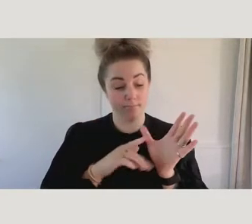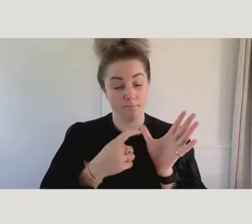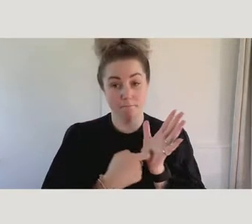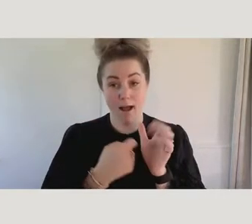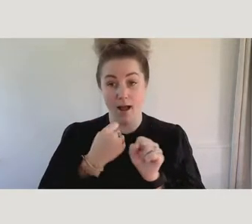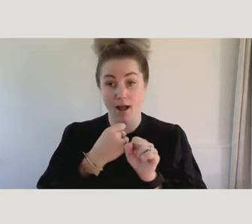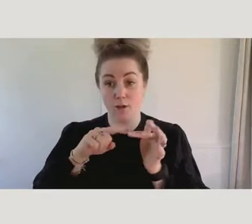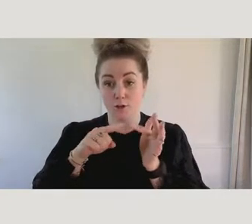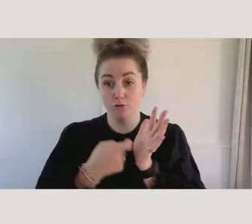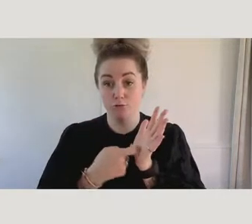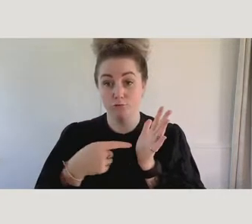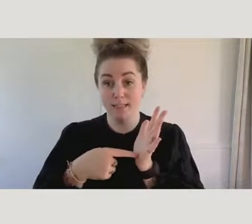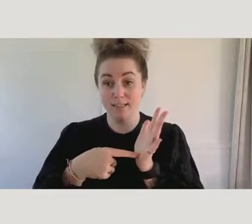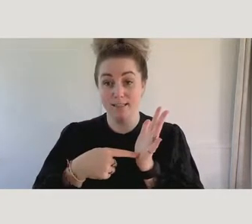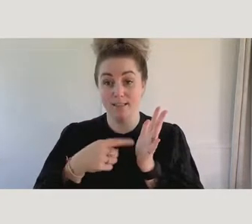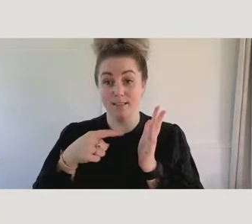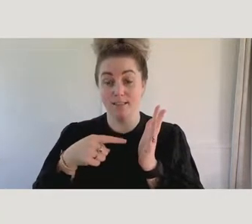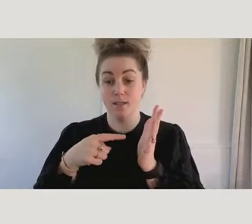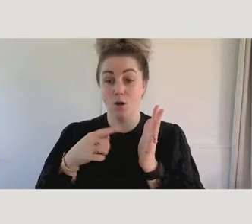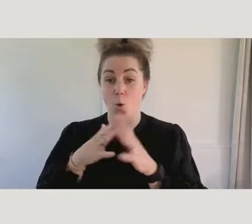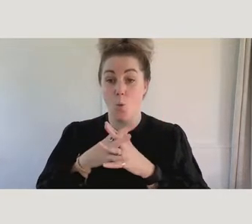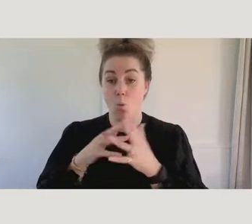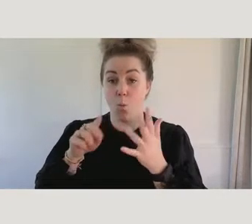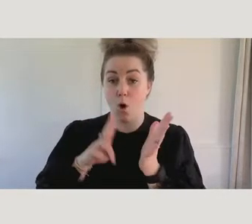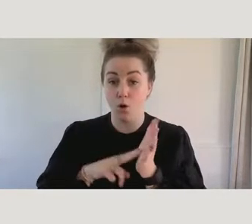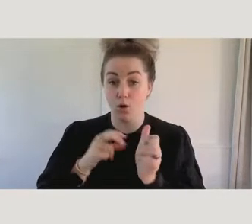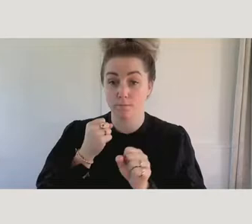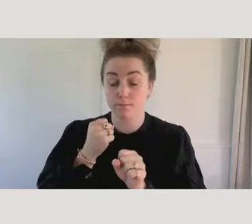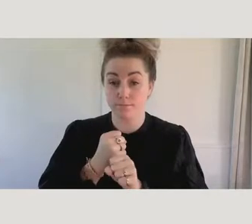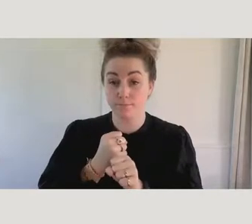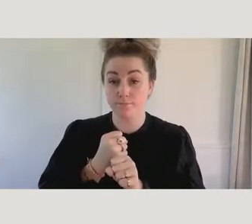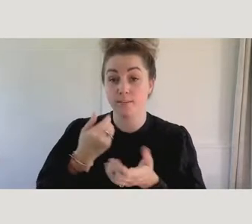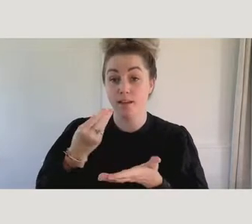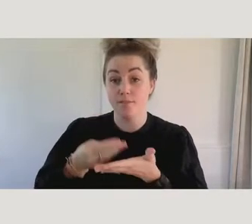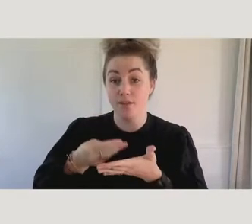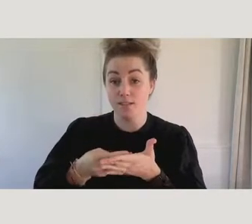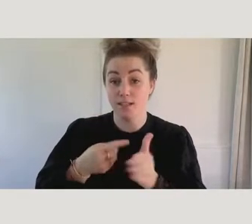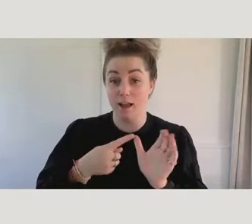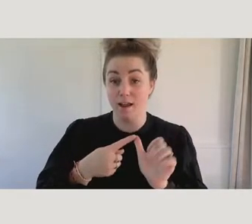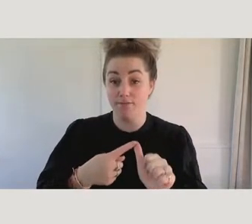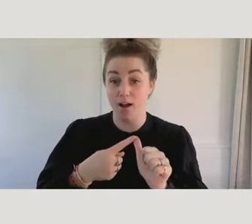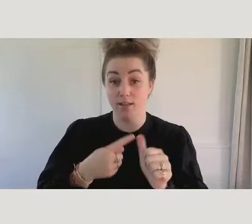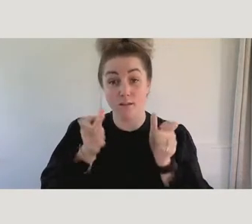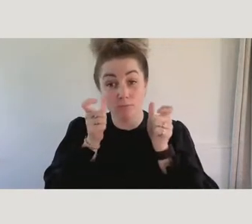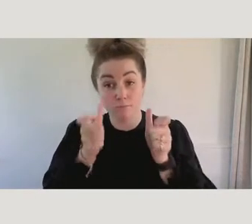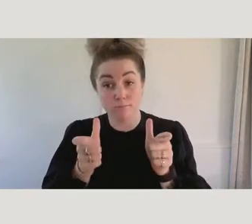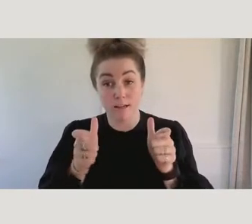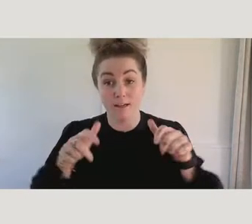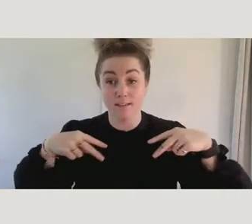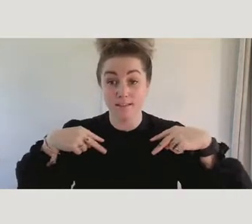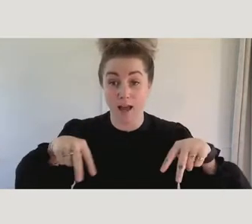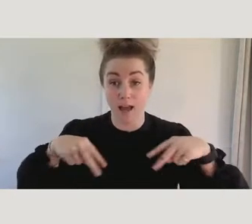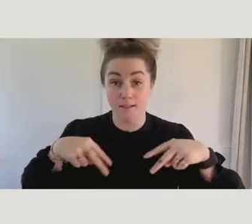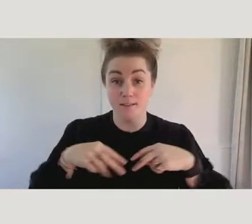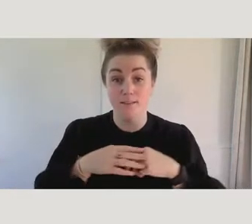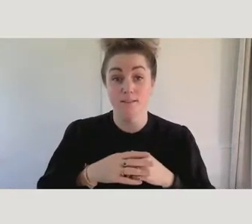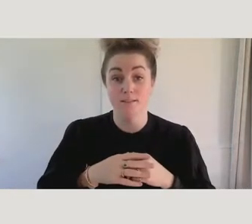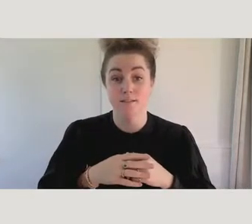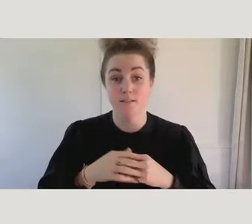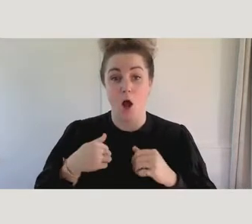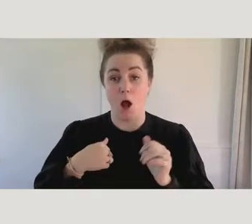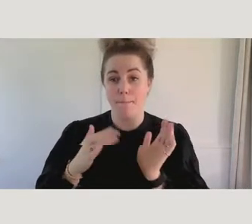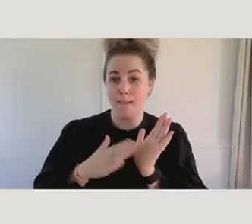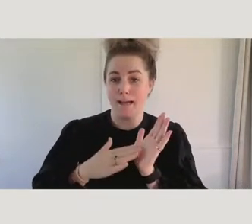um I am the funding advisor at creative New Zealand I take care of music and dance and I'm basically Margarita's